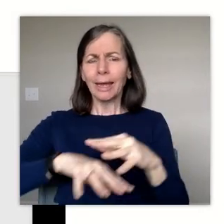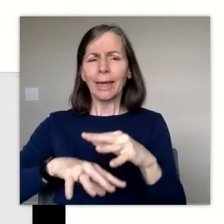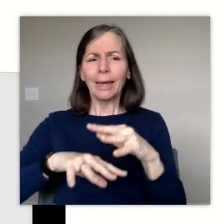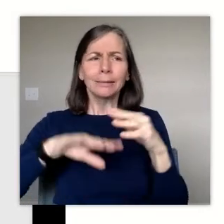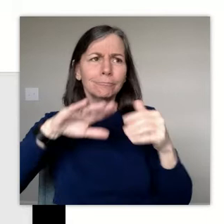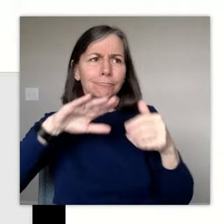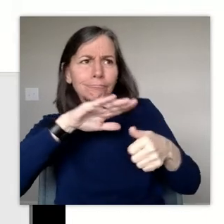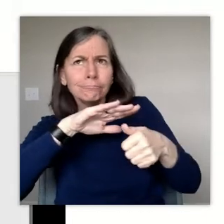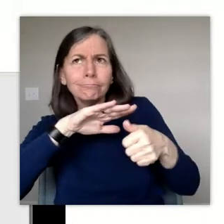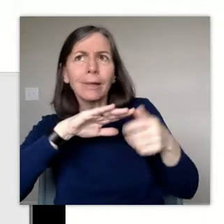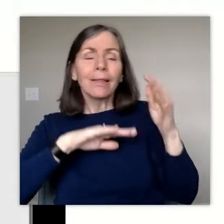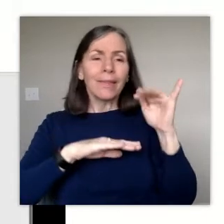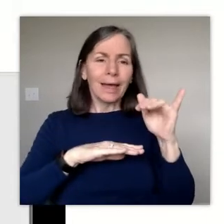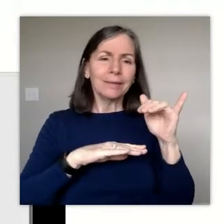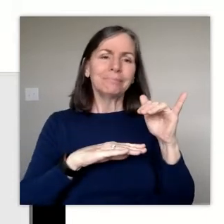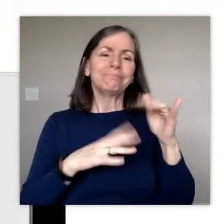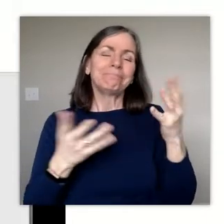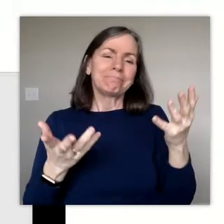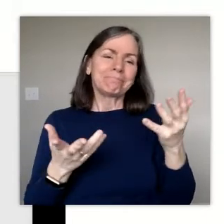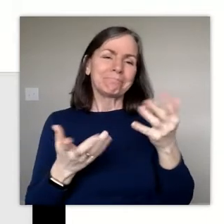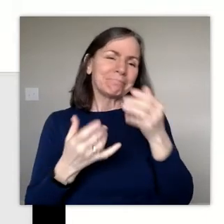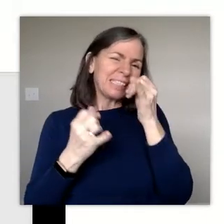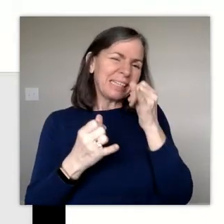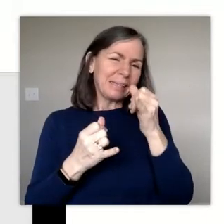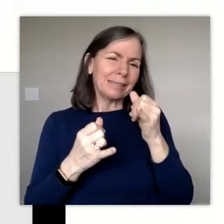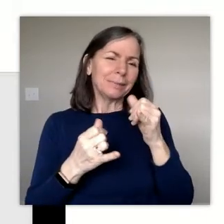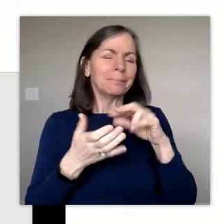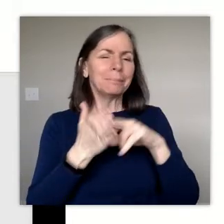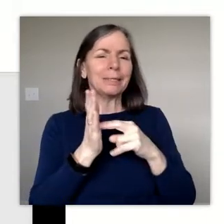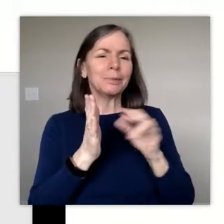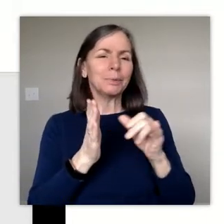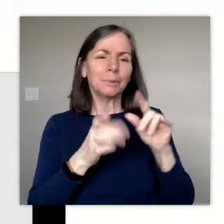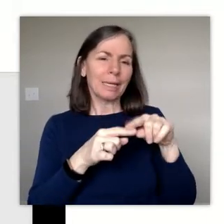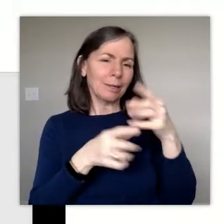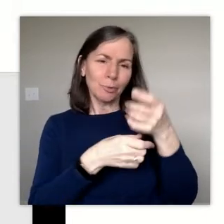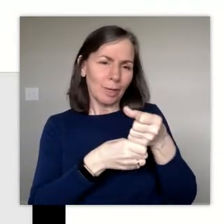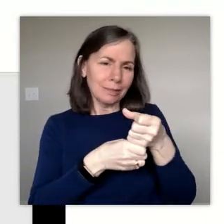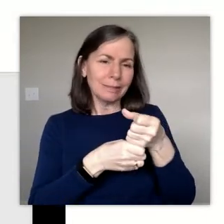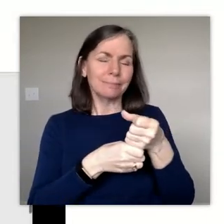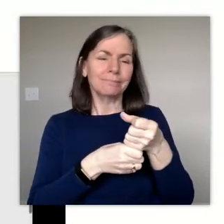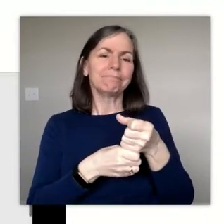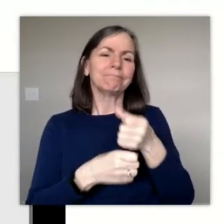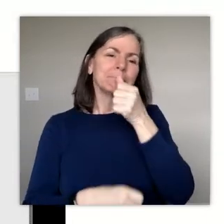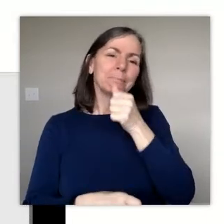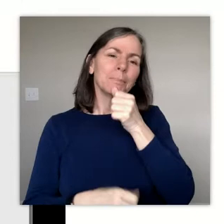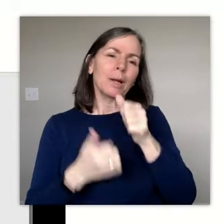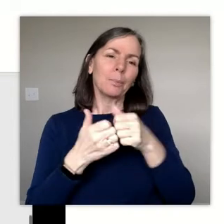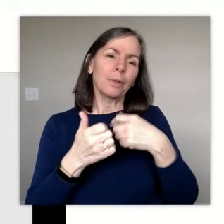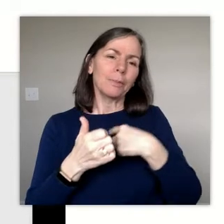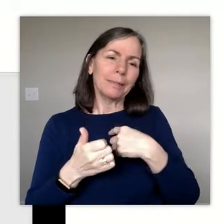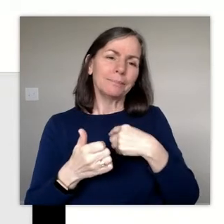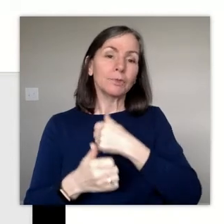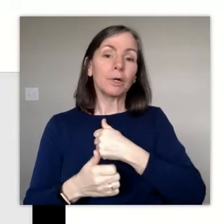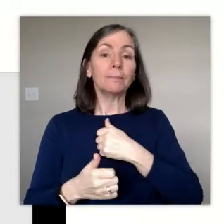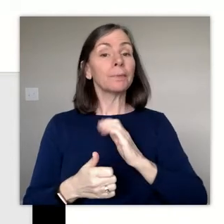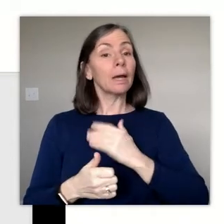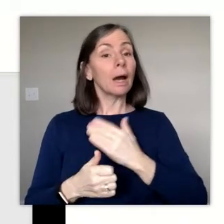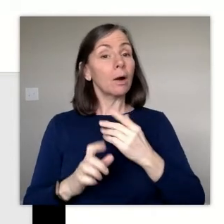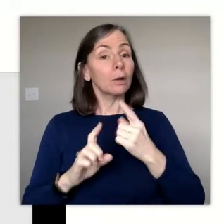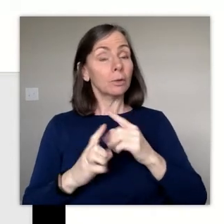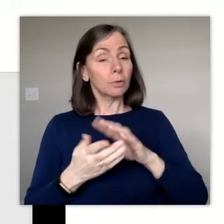sorry about that, but you're gonna have to put up with me. Alright, today, our learning target is pretty